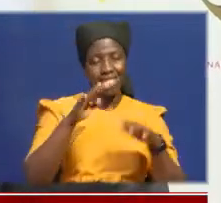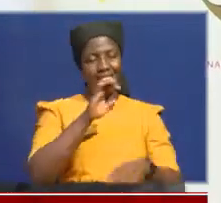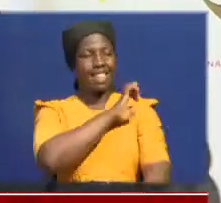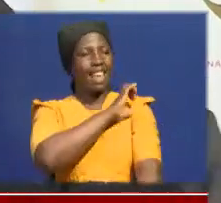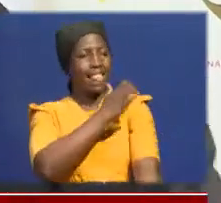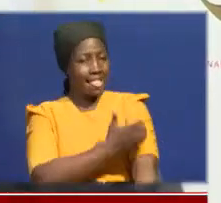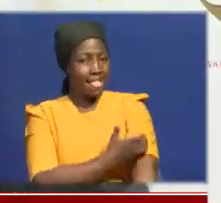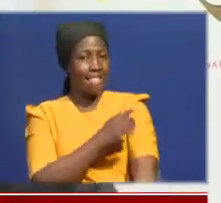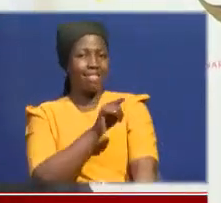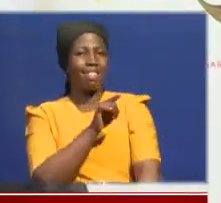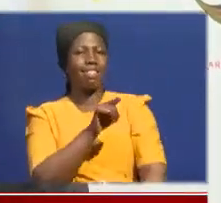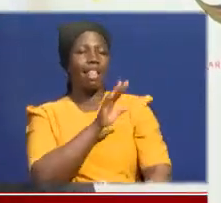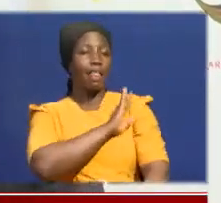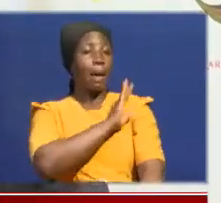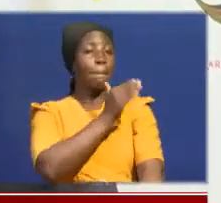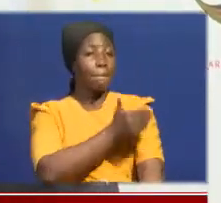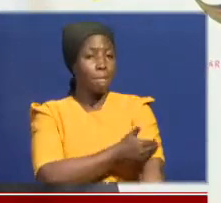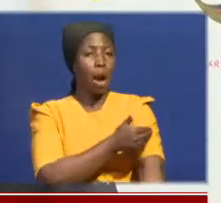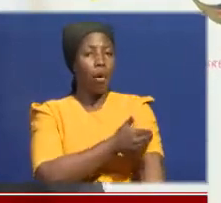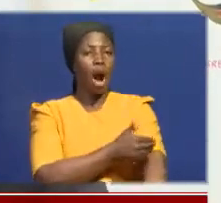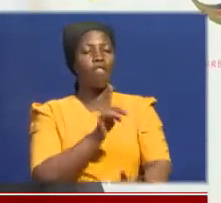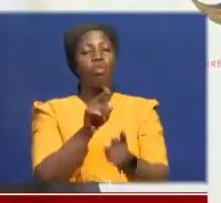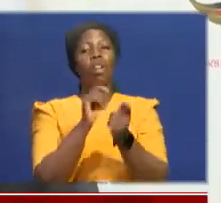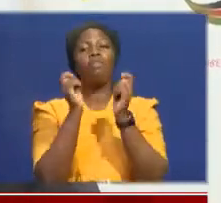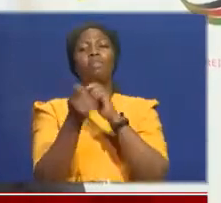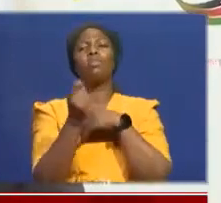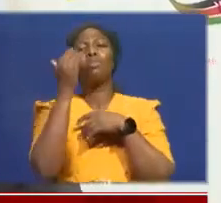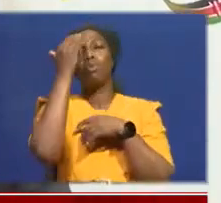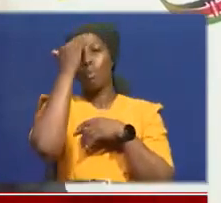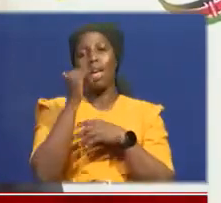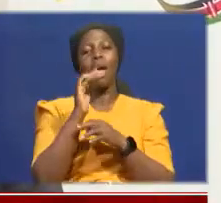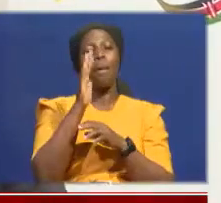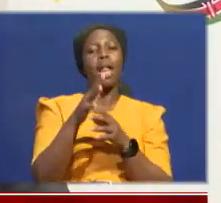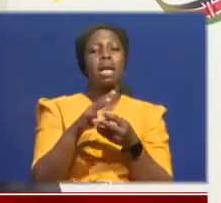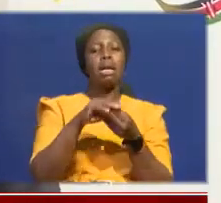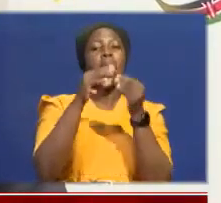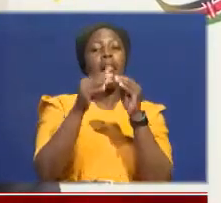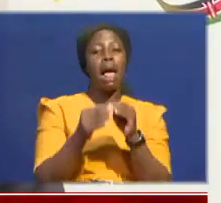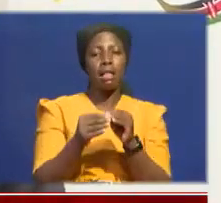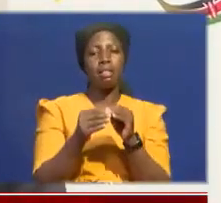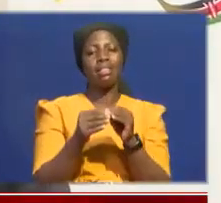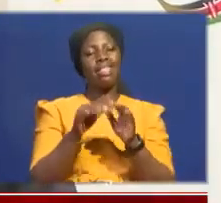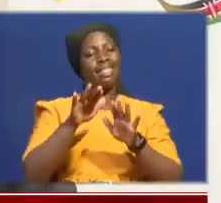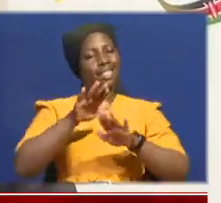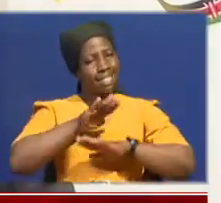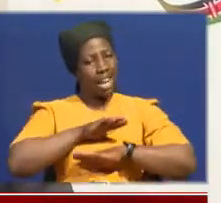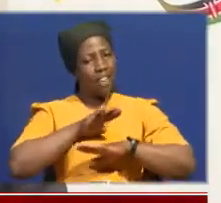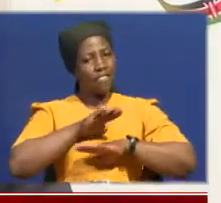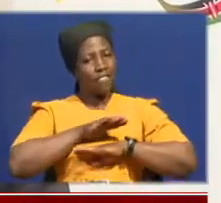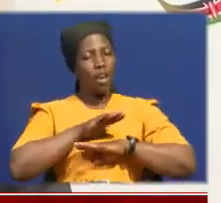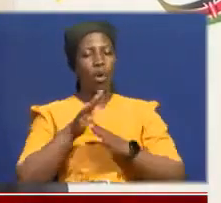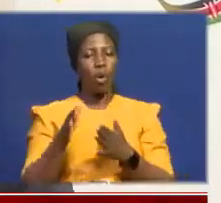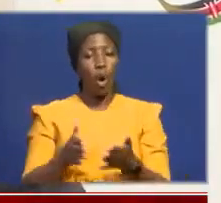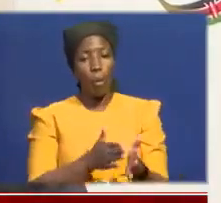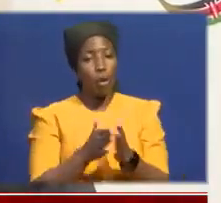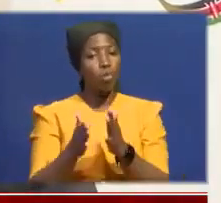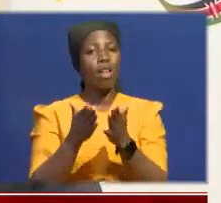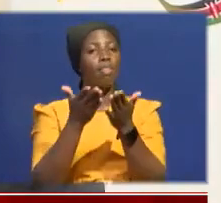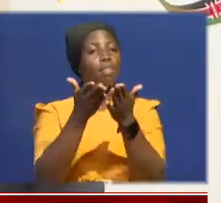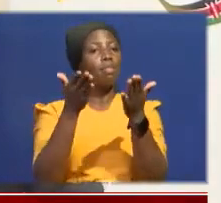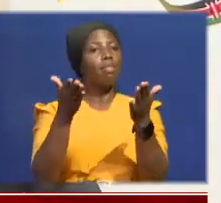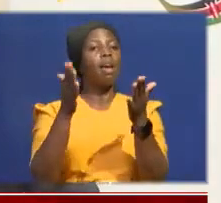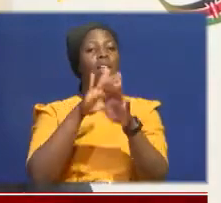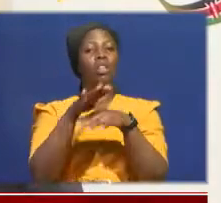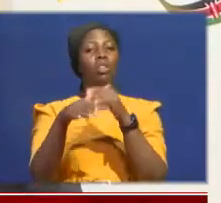energy, and this is the power of digital transformation, because it's going to create a sufficient opportunity across